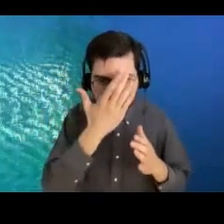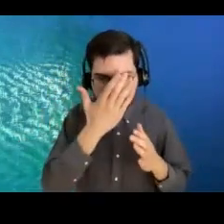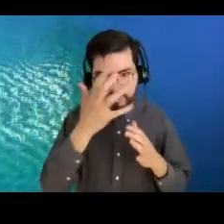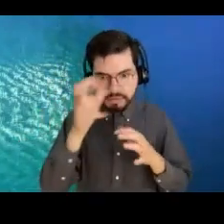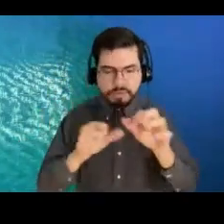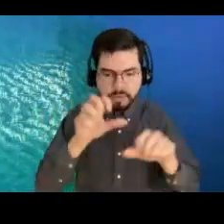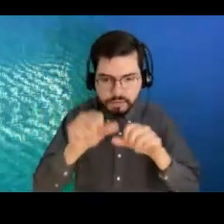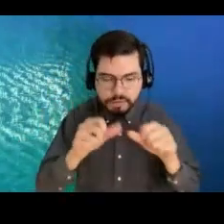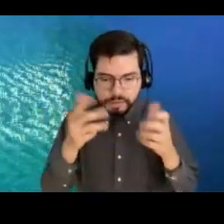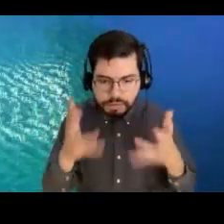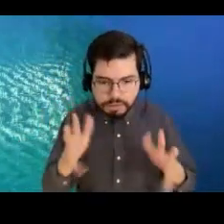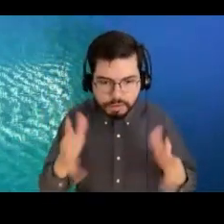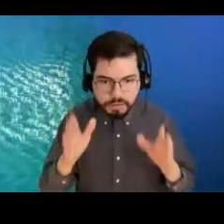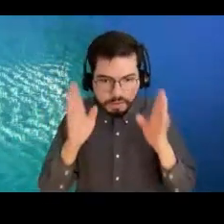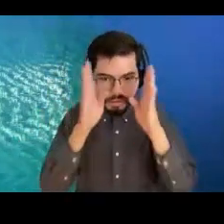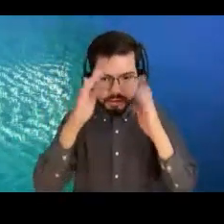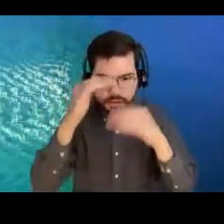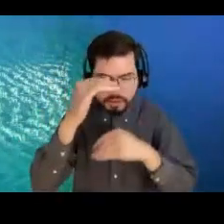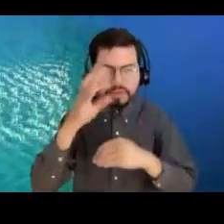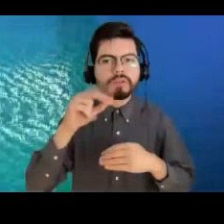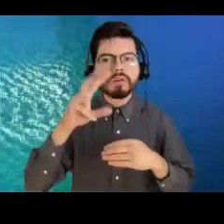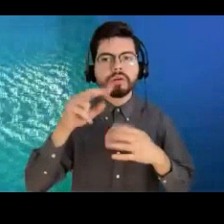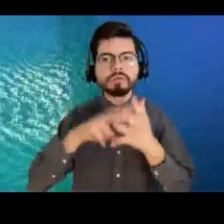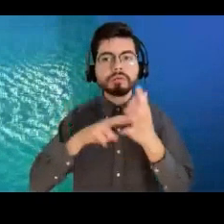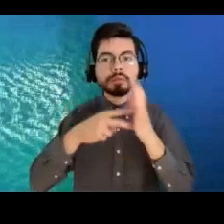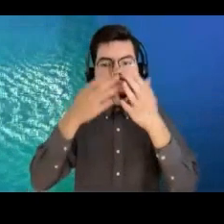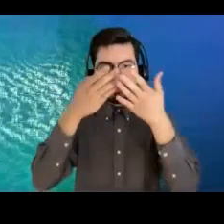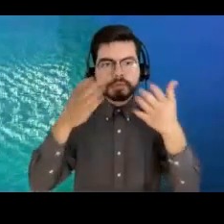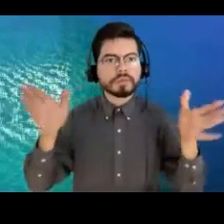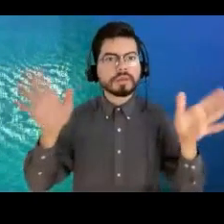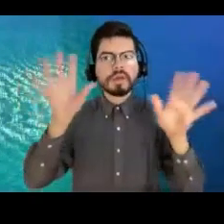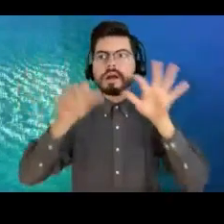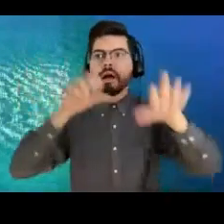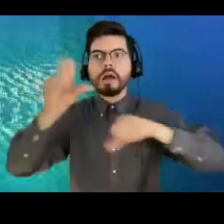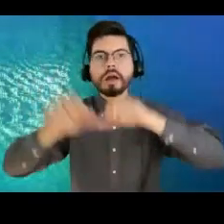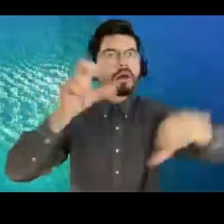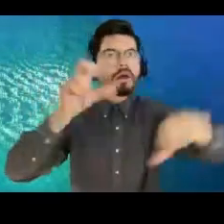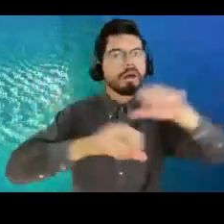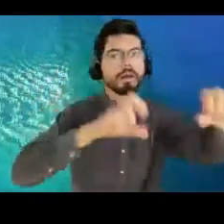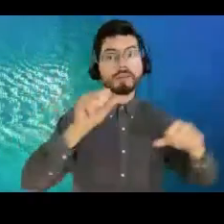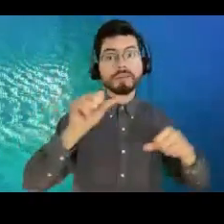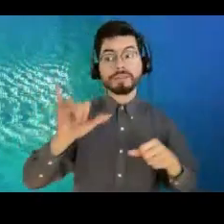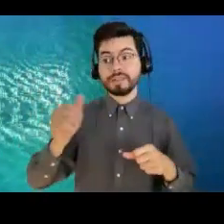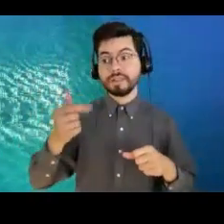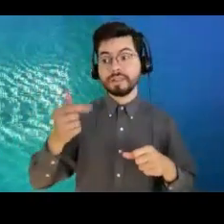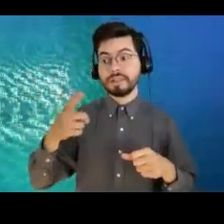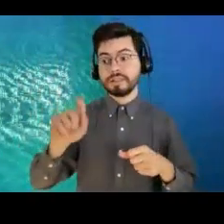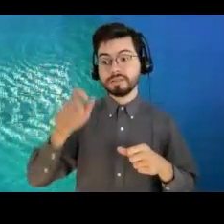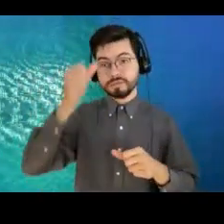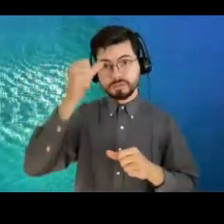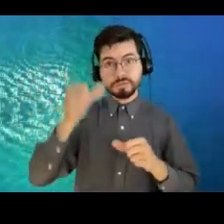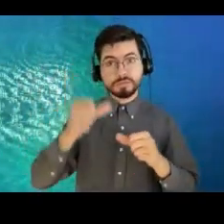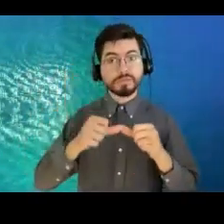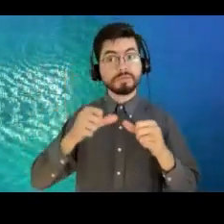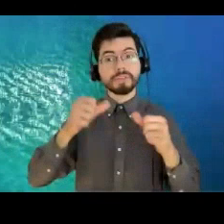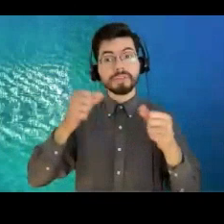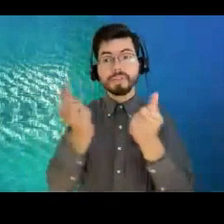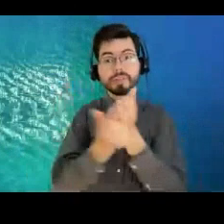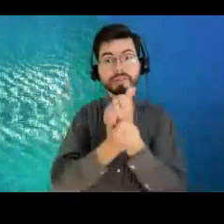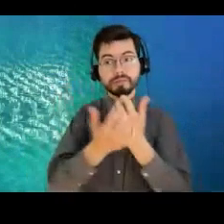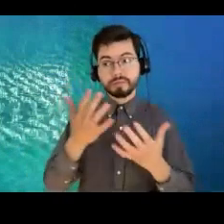at that age, they remember absolutely everything. And so if you have children on your